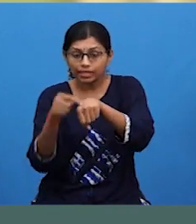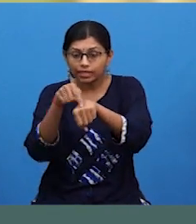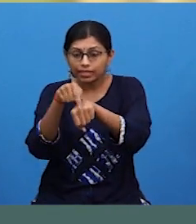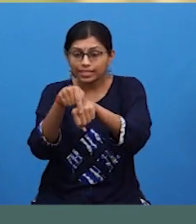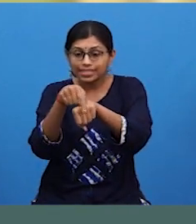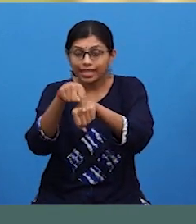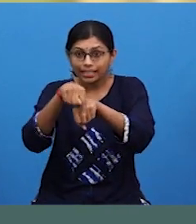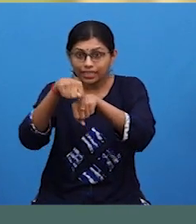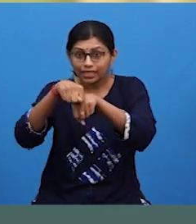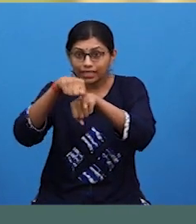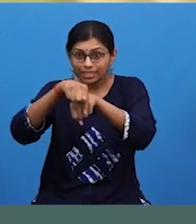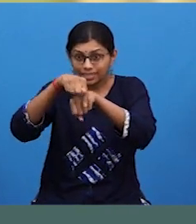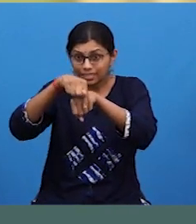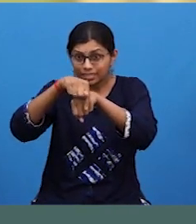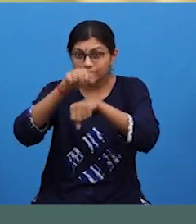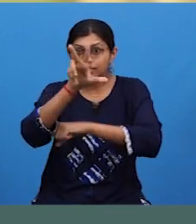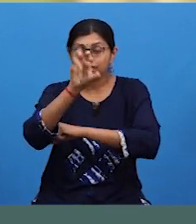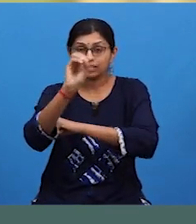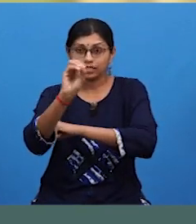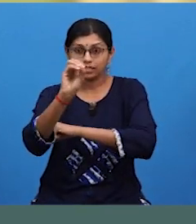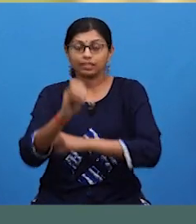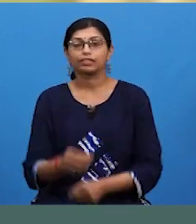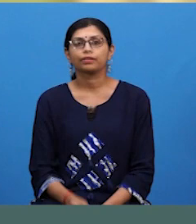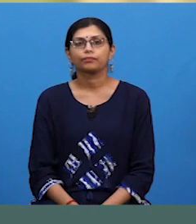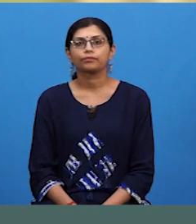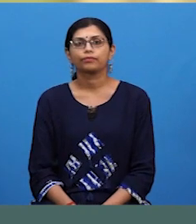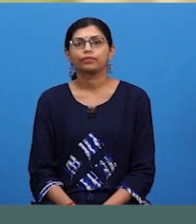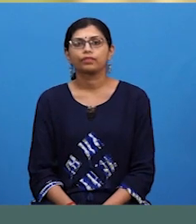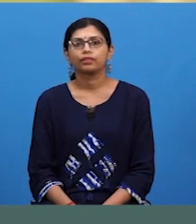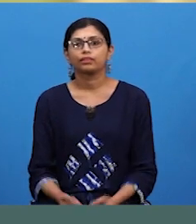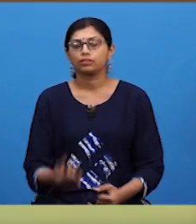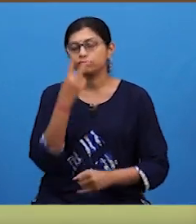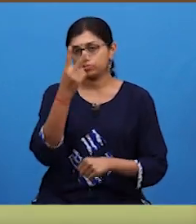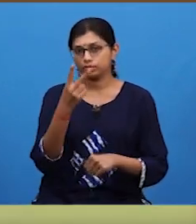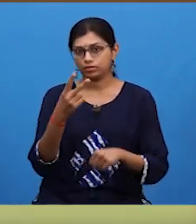knuckles represent 30 days. Let's try.